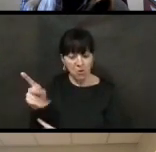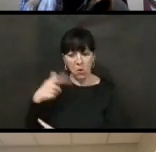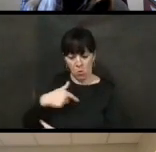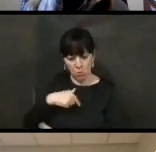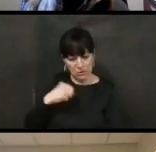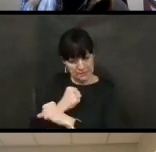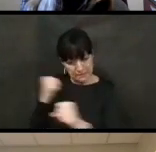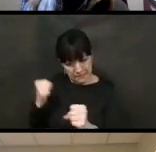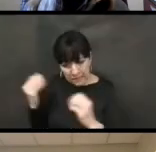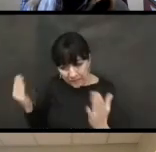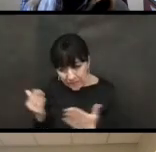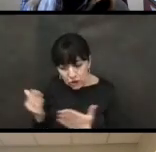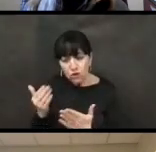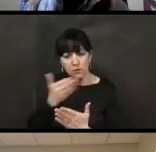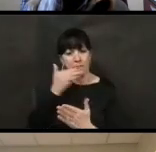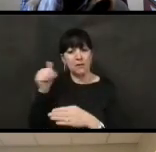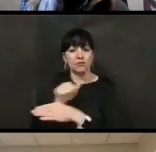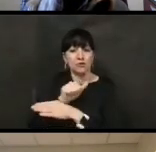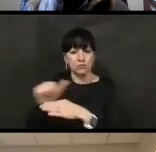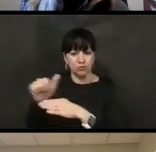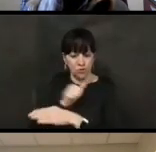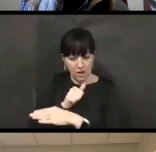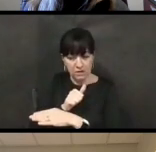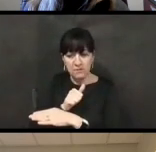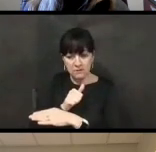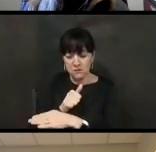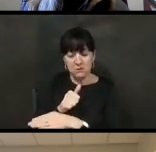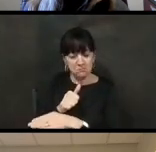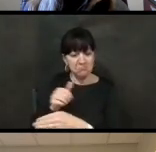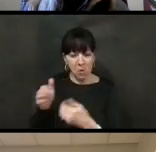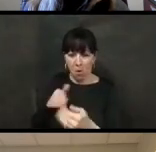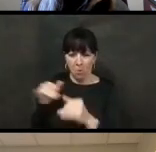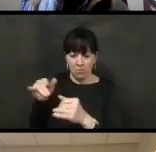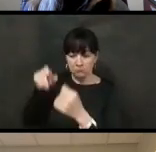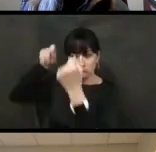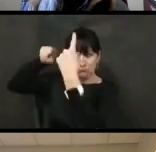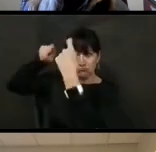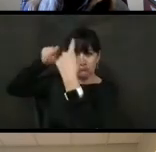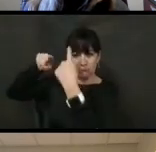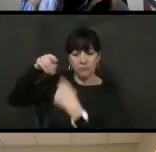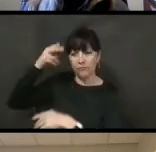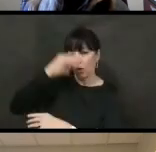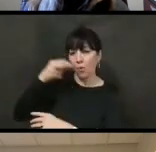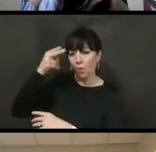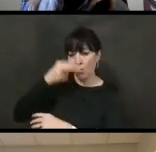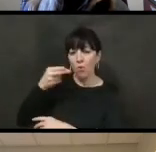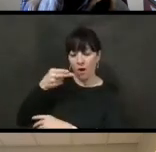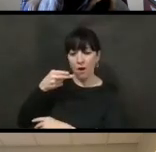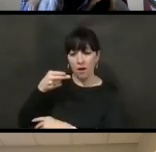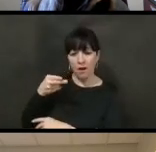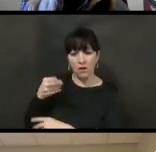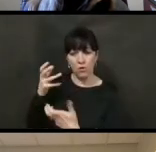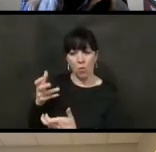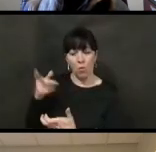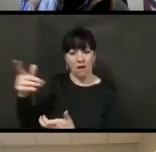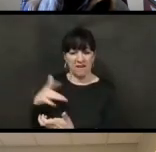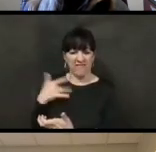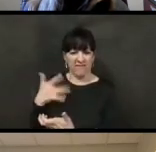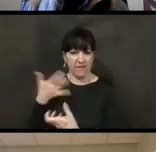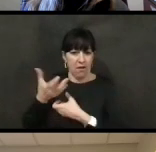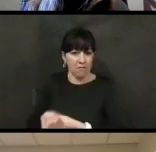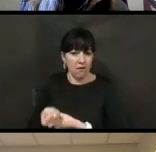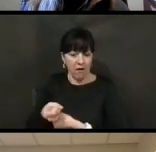and conversations that we've had with the leadership in Hawaii, even as far as that state. So give him some confidence when he quarantines,